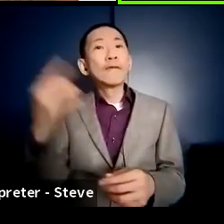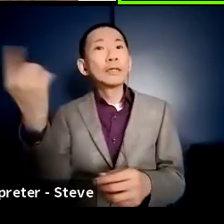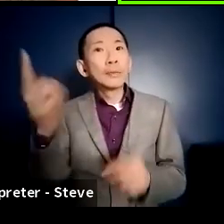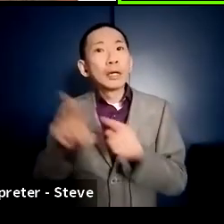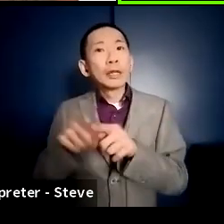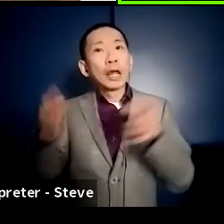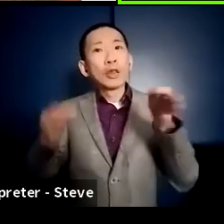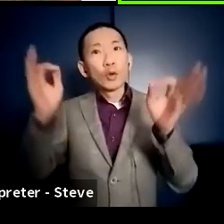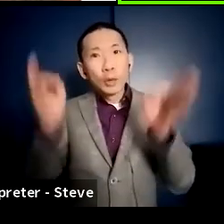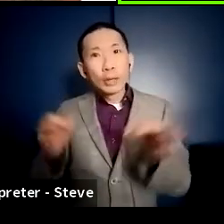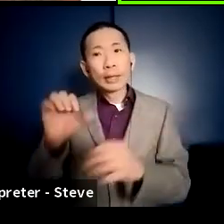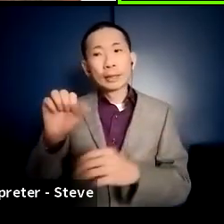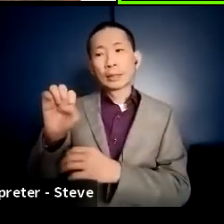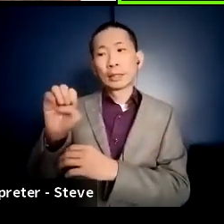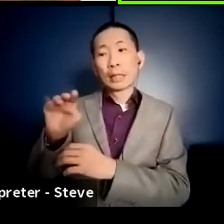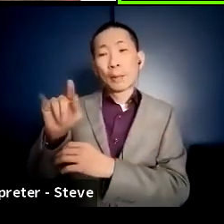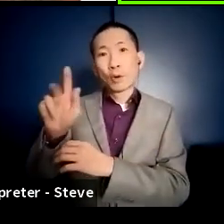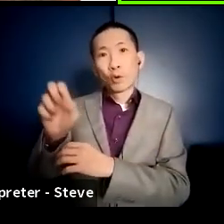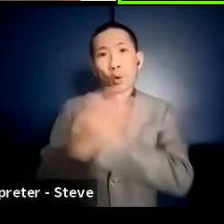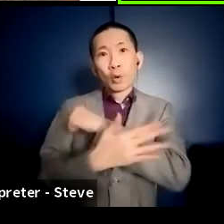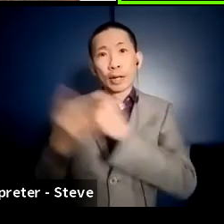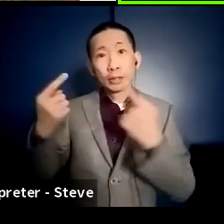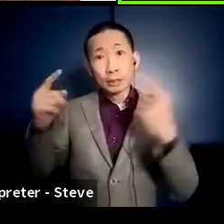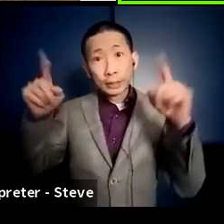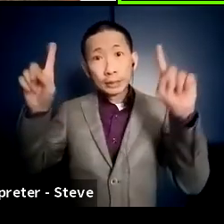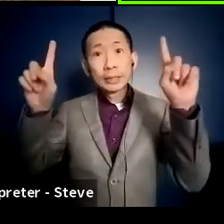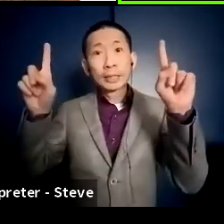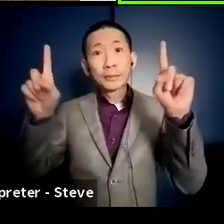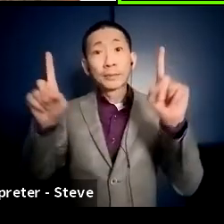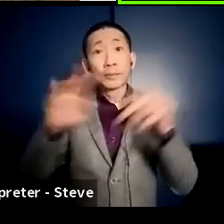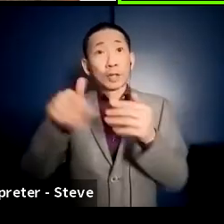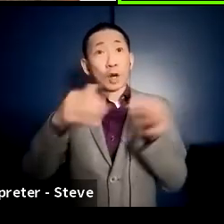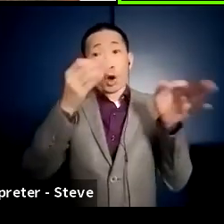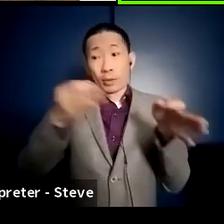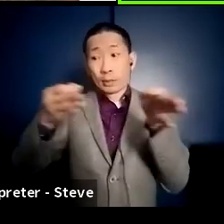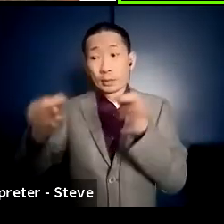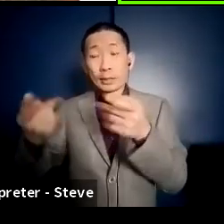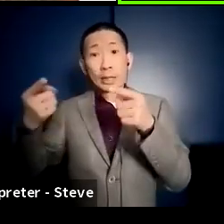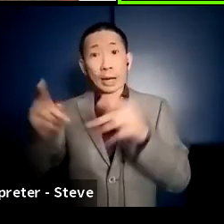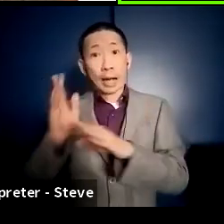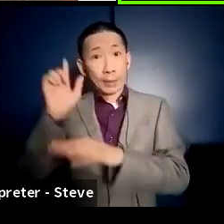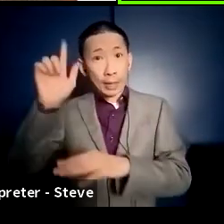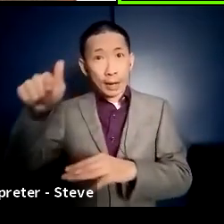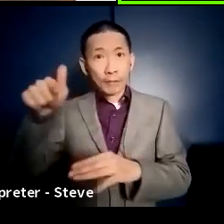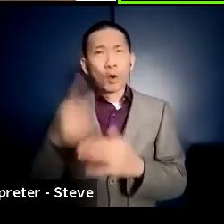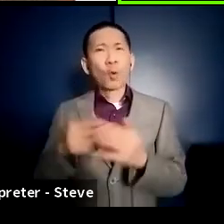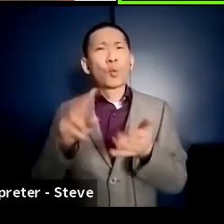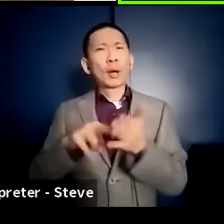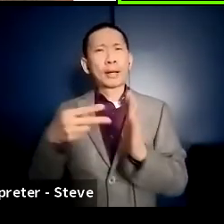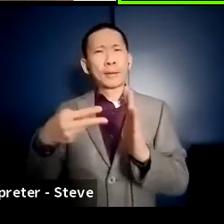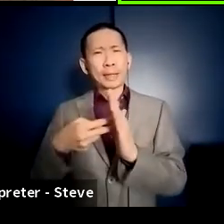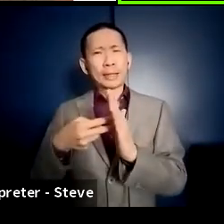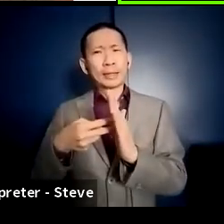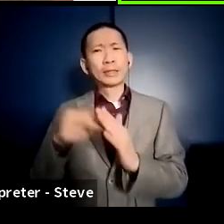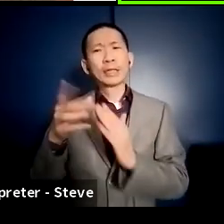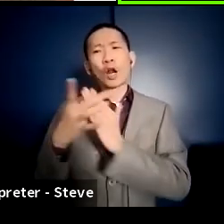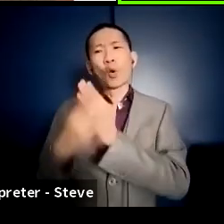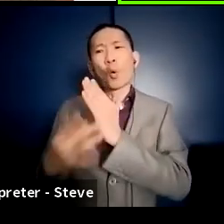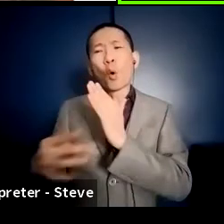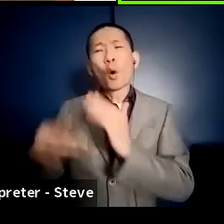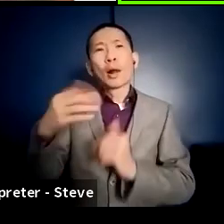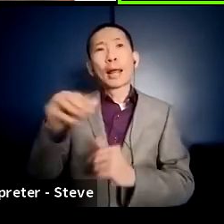case with Seminole Nation succeeds, and then all of the court cases that will come afterward, what that means is that oil and gas is going